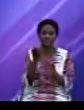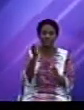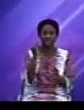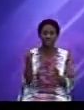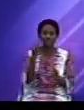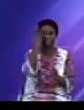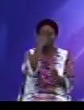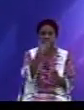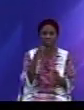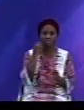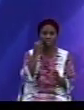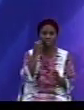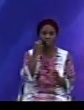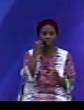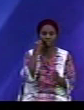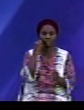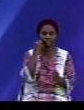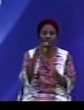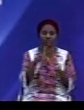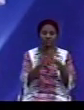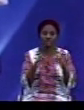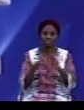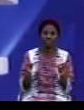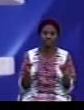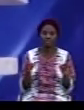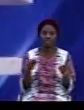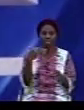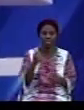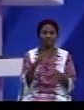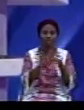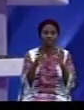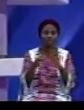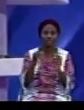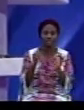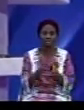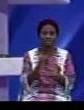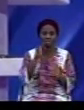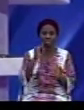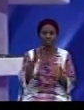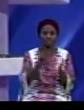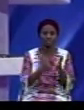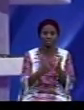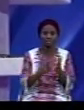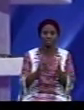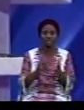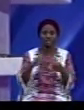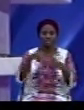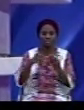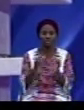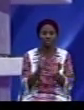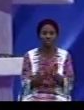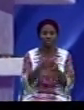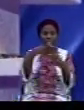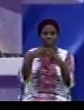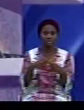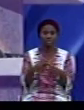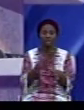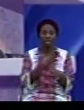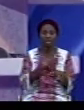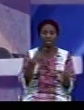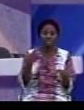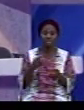an instructive story, a story that is reaching concerning that name and the